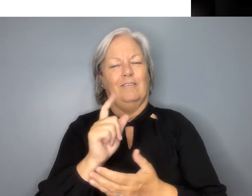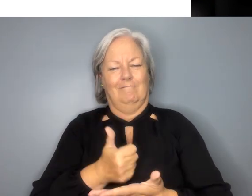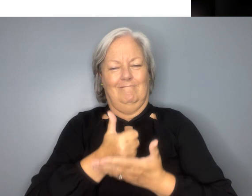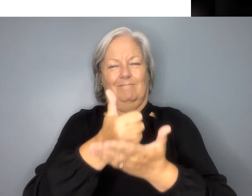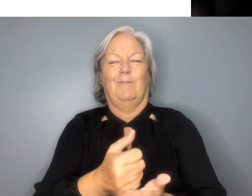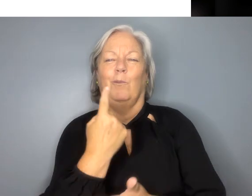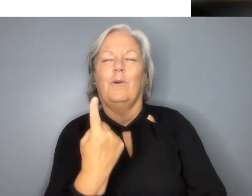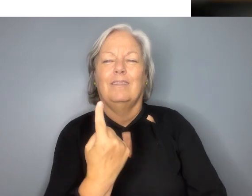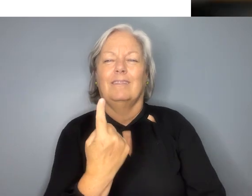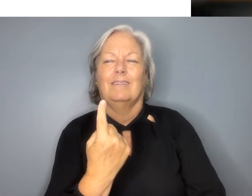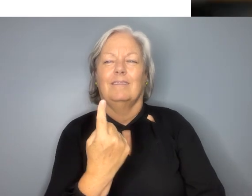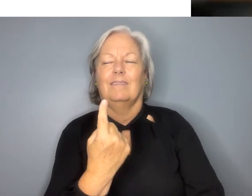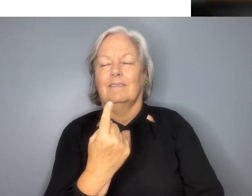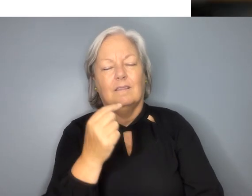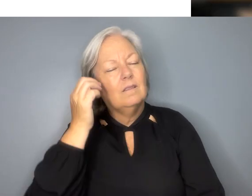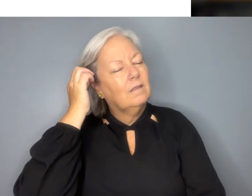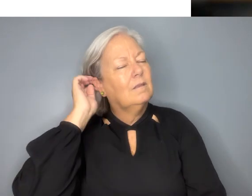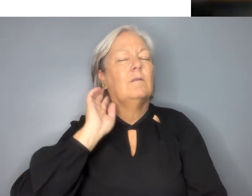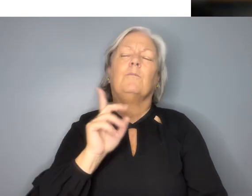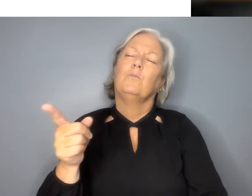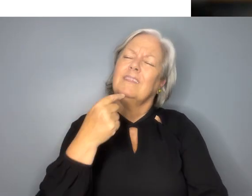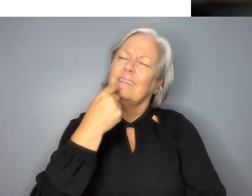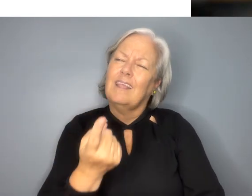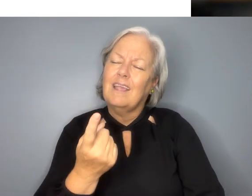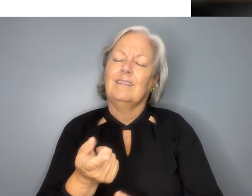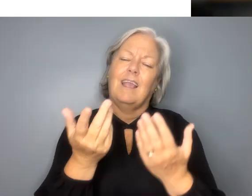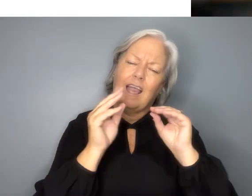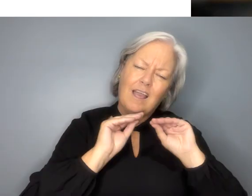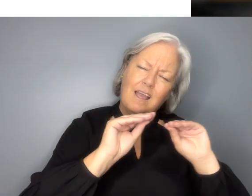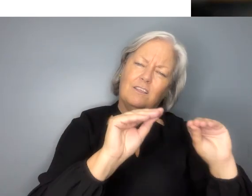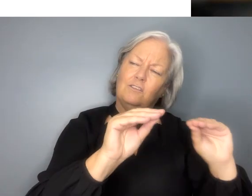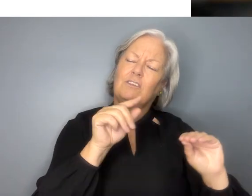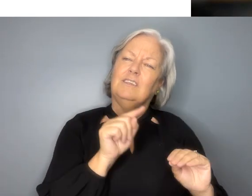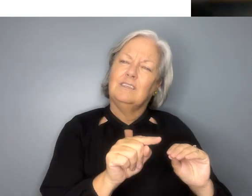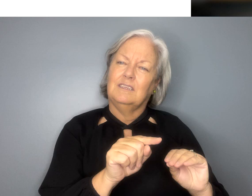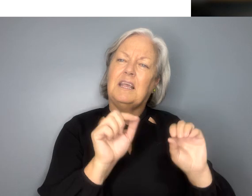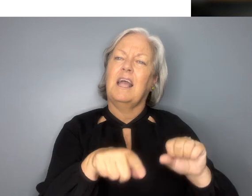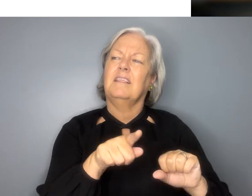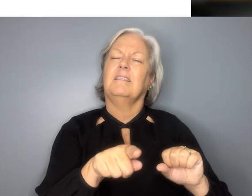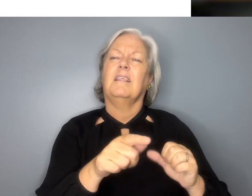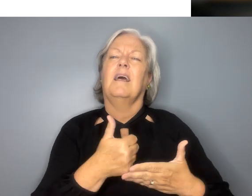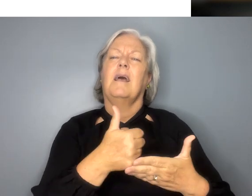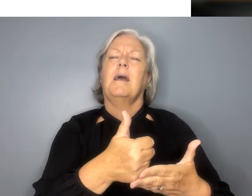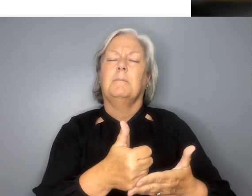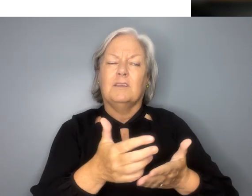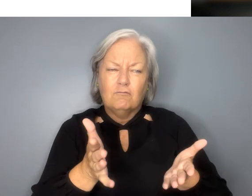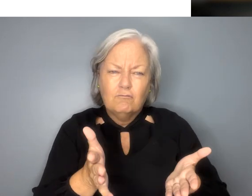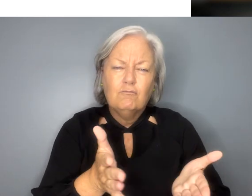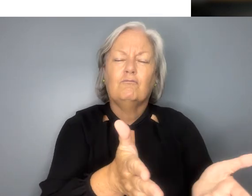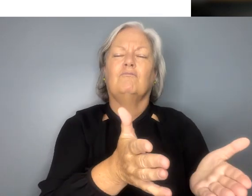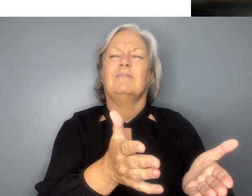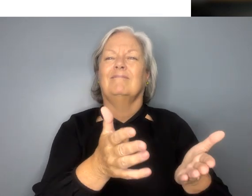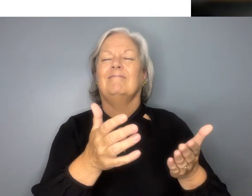diversity. And so you talked about, with your example you gave, Annabelle, you talked about education as a way of moving forward